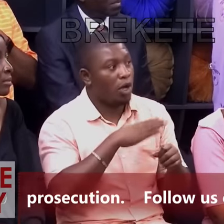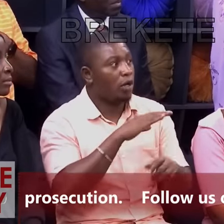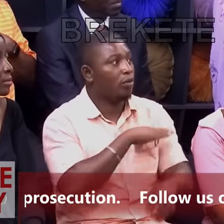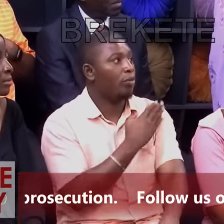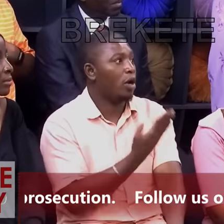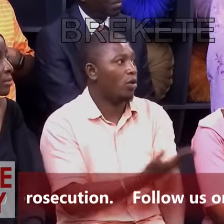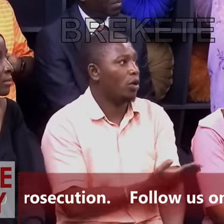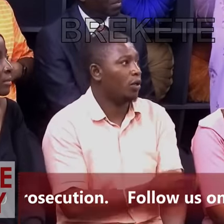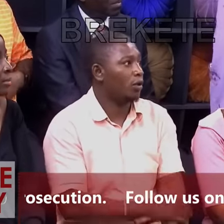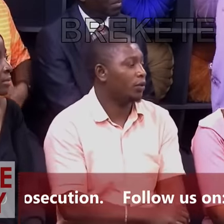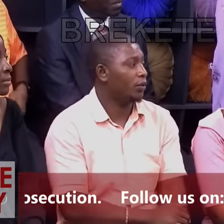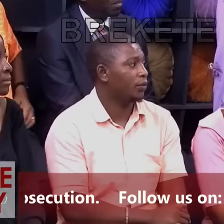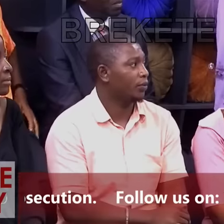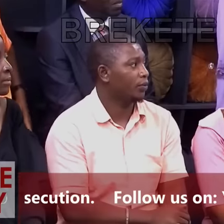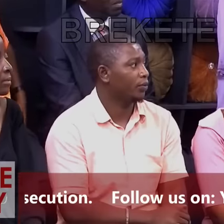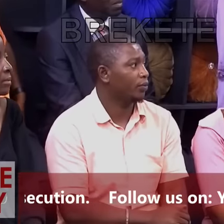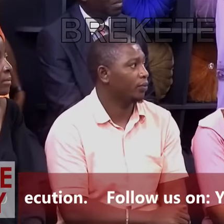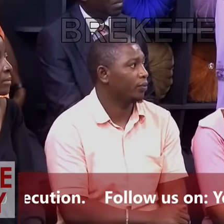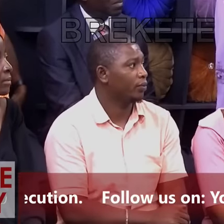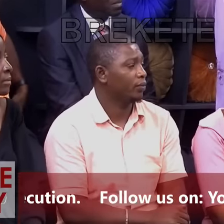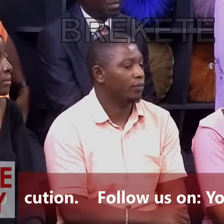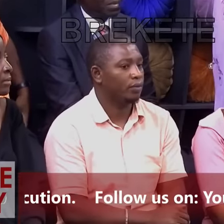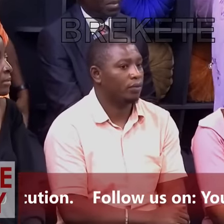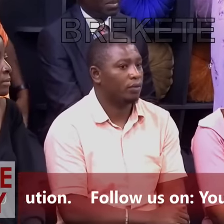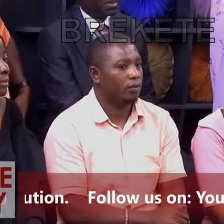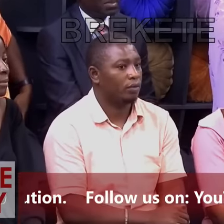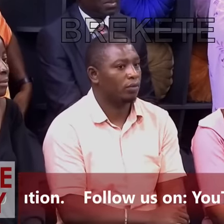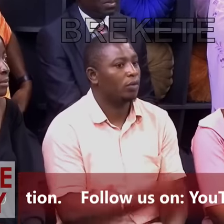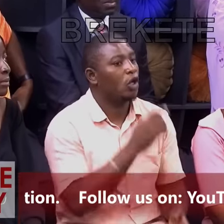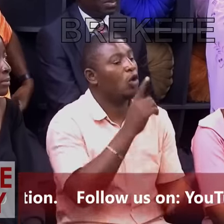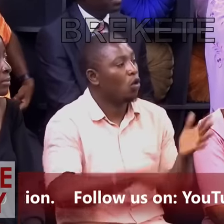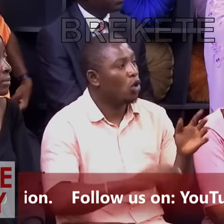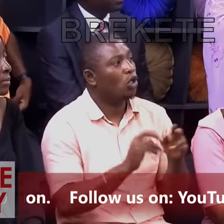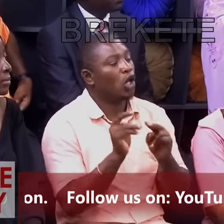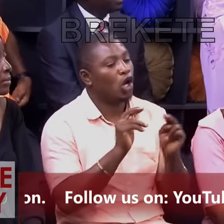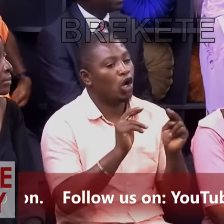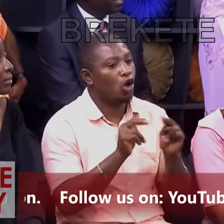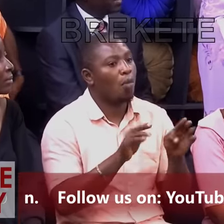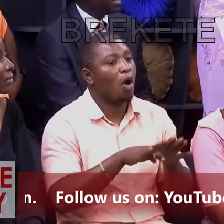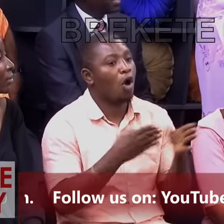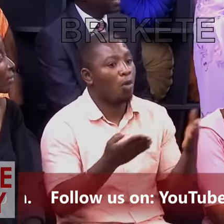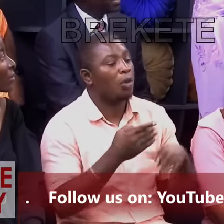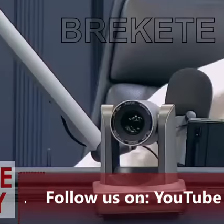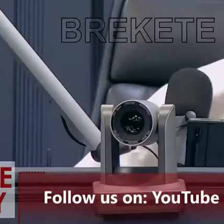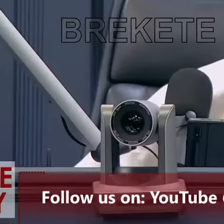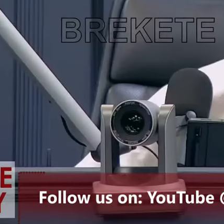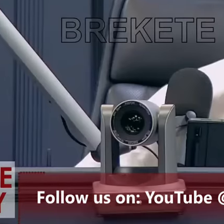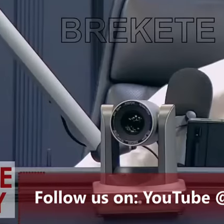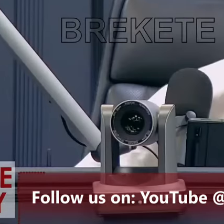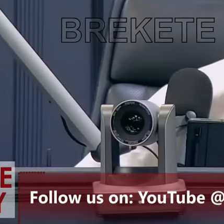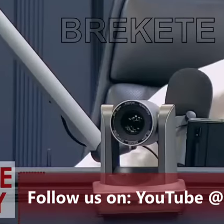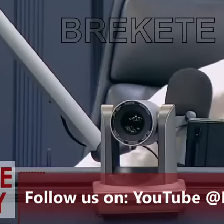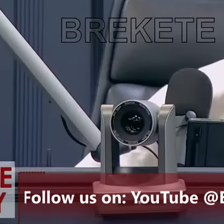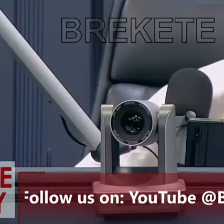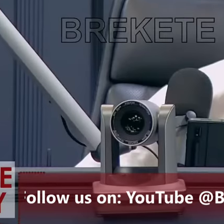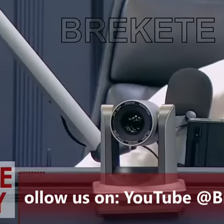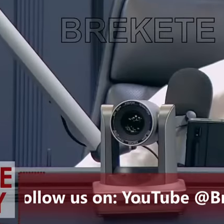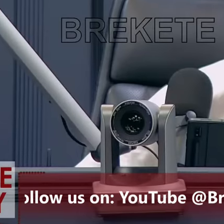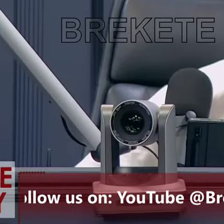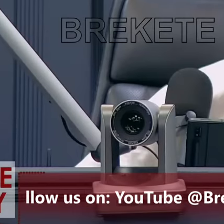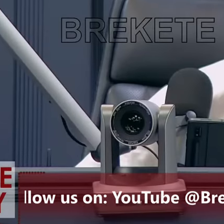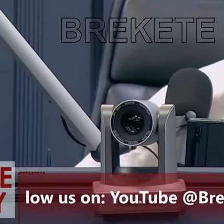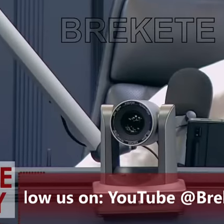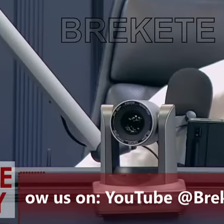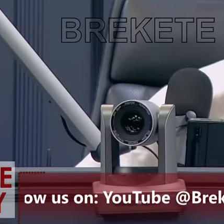remain 24 hours there was normal opening time and closing time 8:00